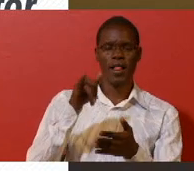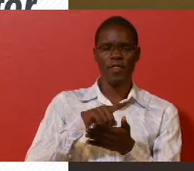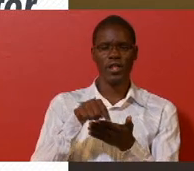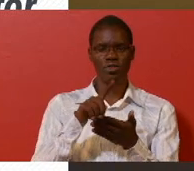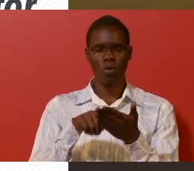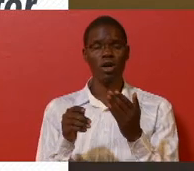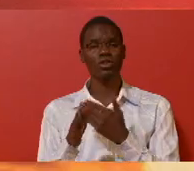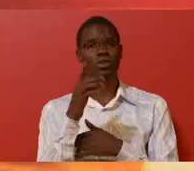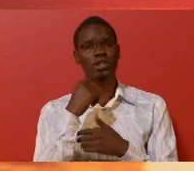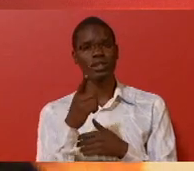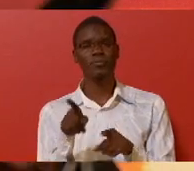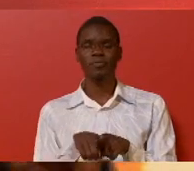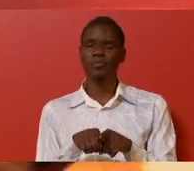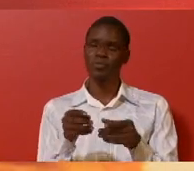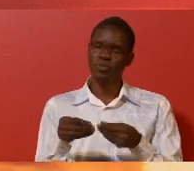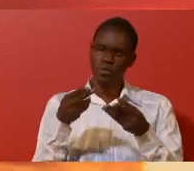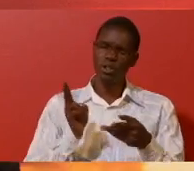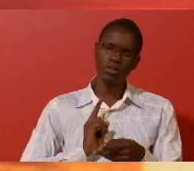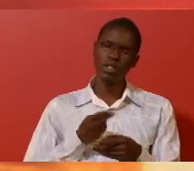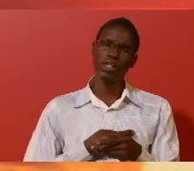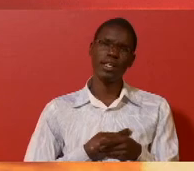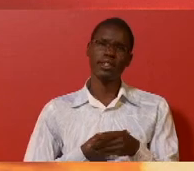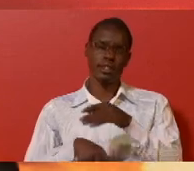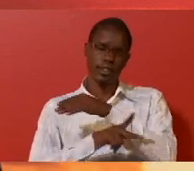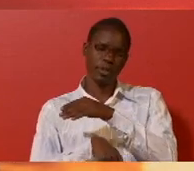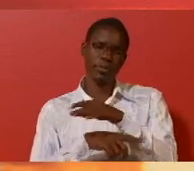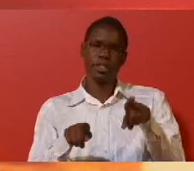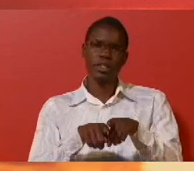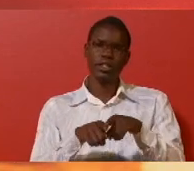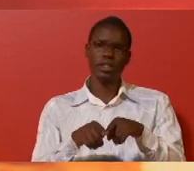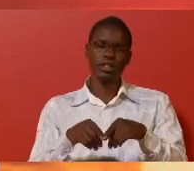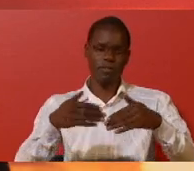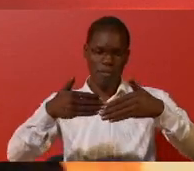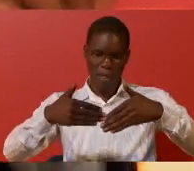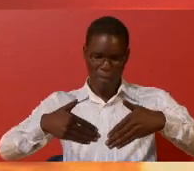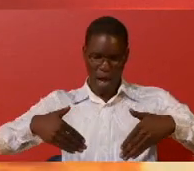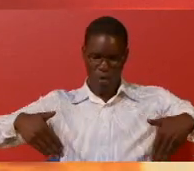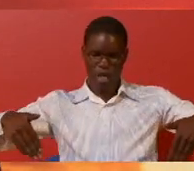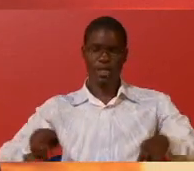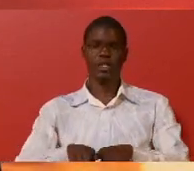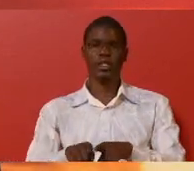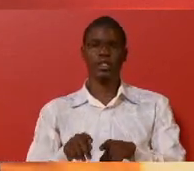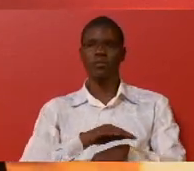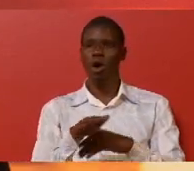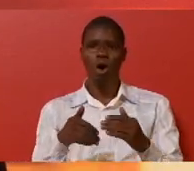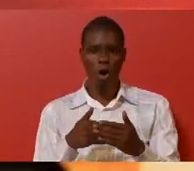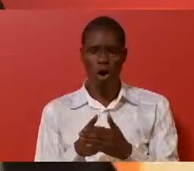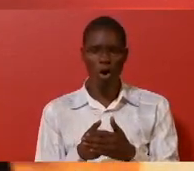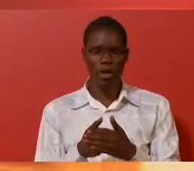Again, giving us the parameters, giving us the boundaries of sexuality. Marriage is honorable among all, and the